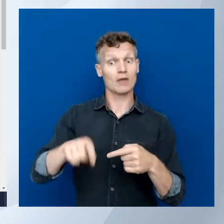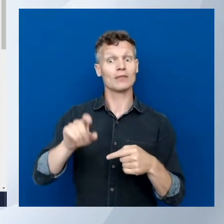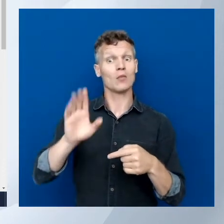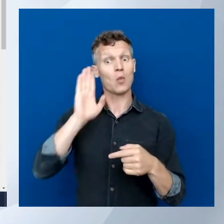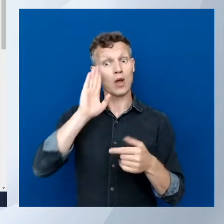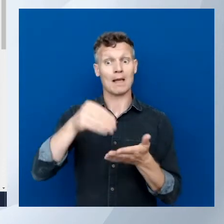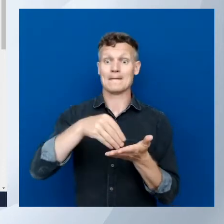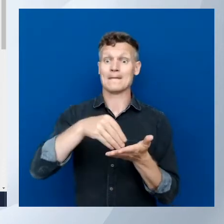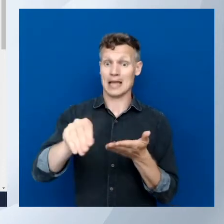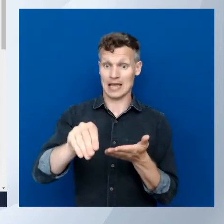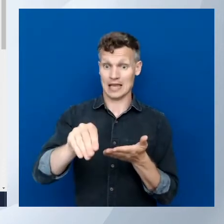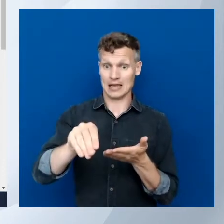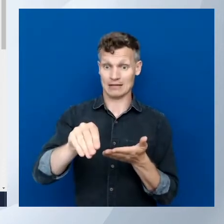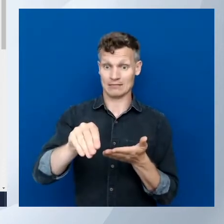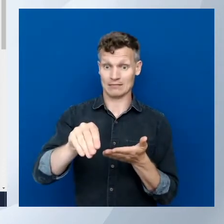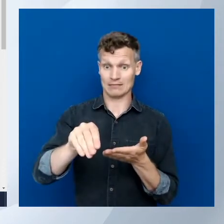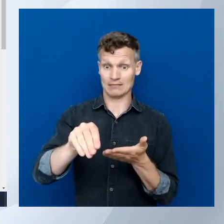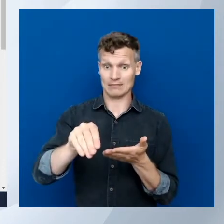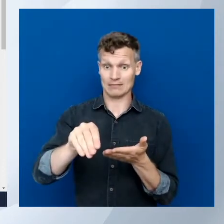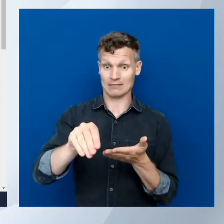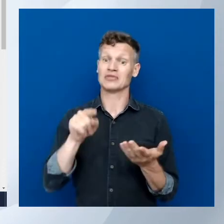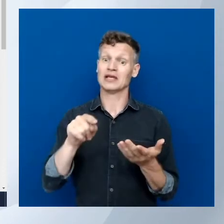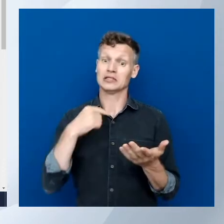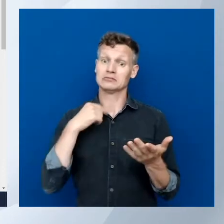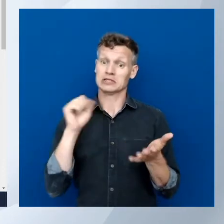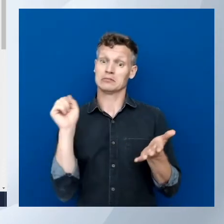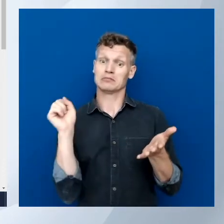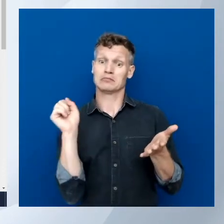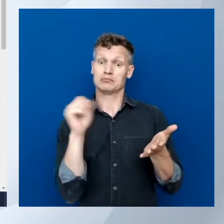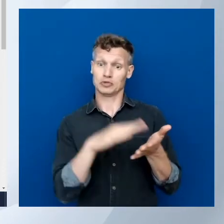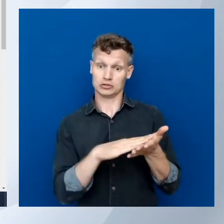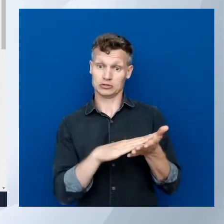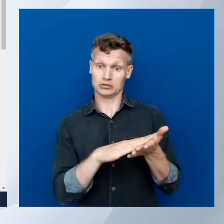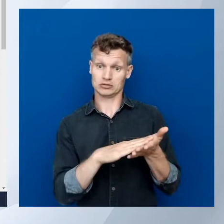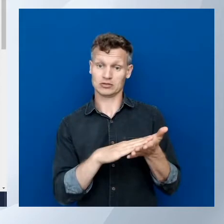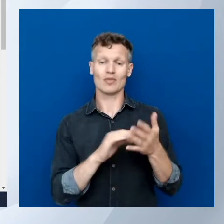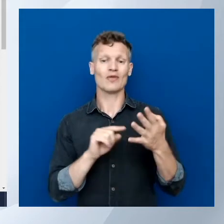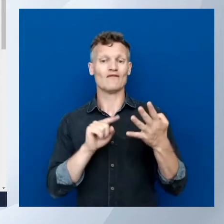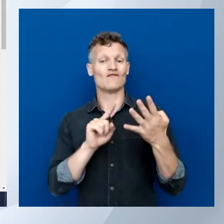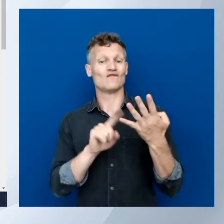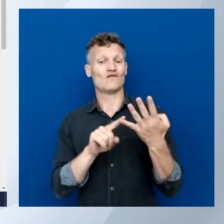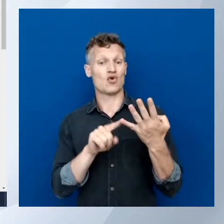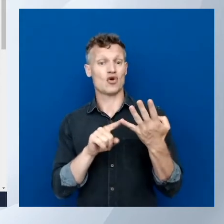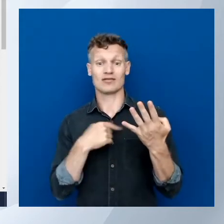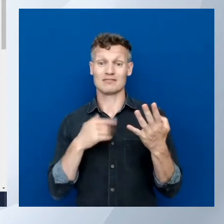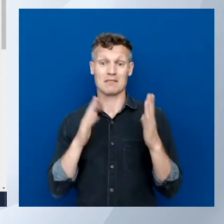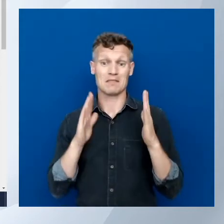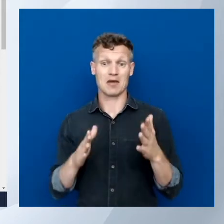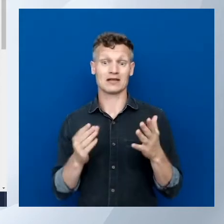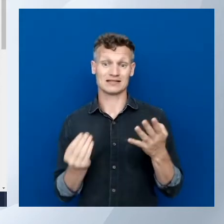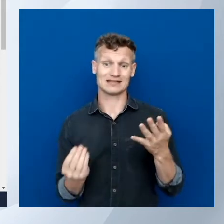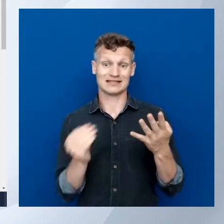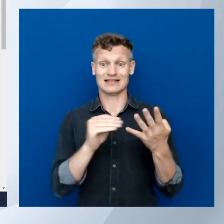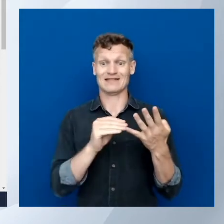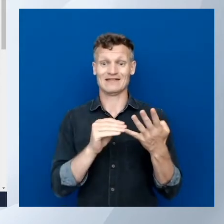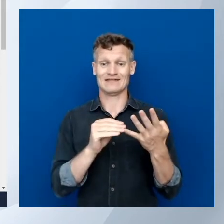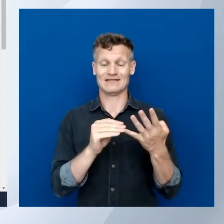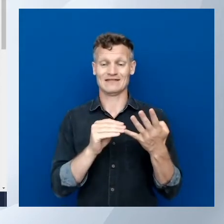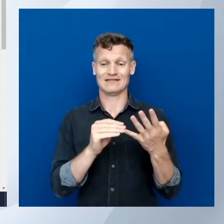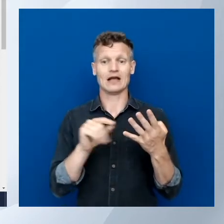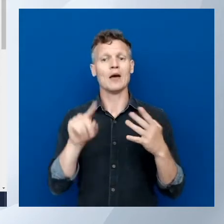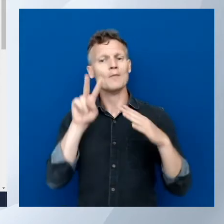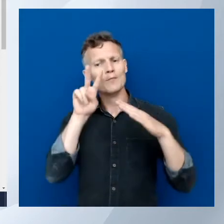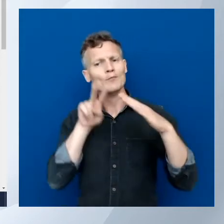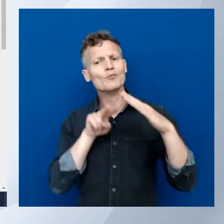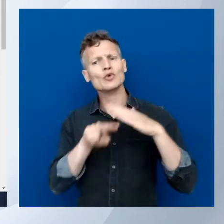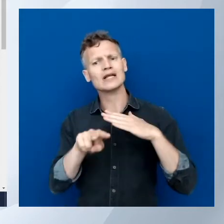model, and I can feed that in. And finally, the fourth thing that I have to provide is the predicted outcomes for the model. So what I